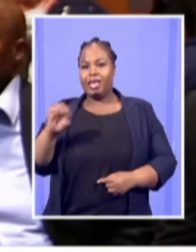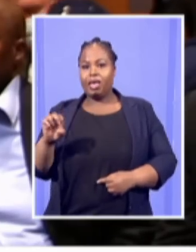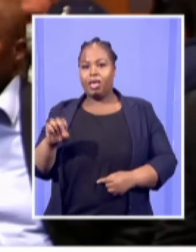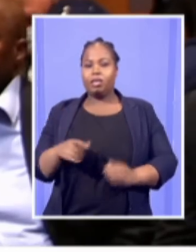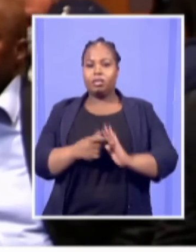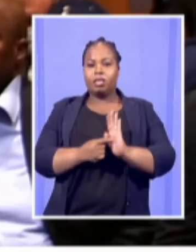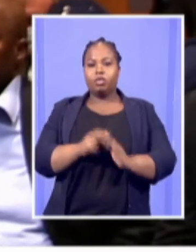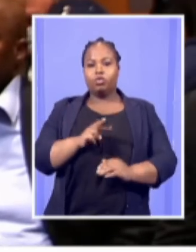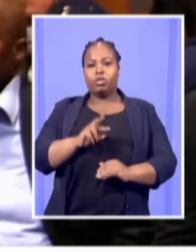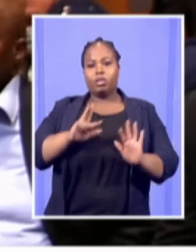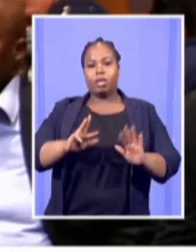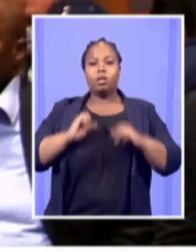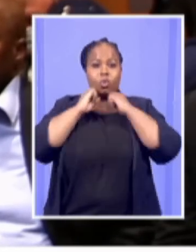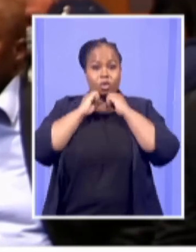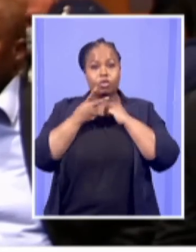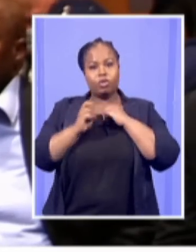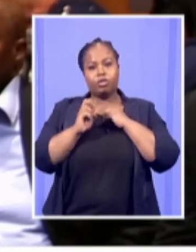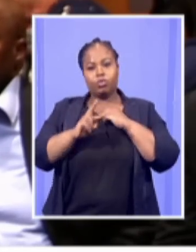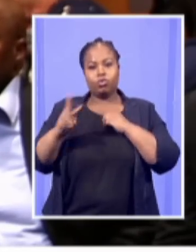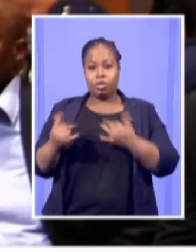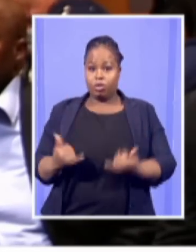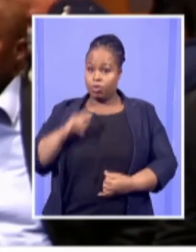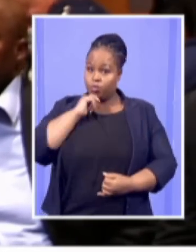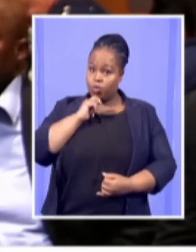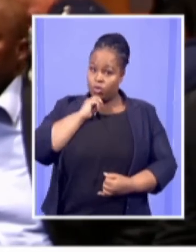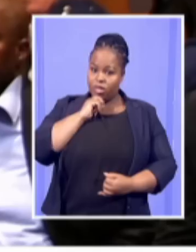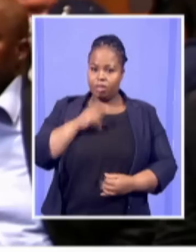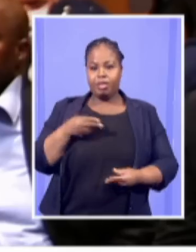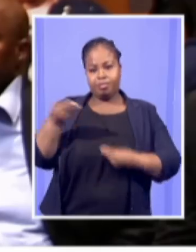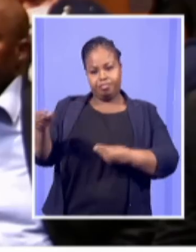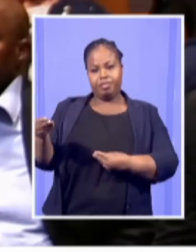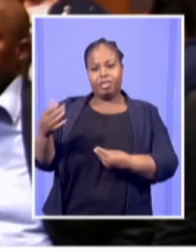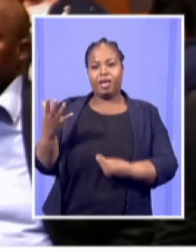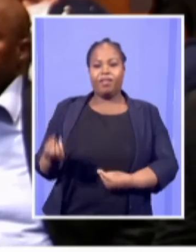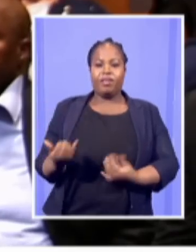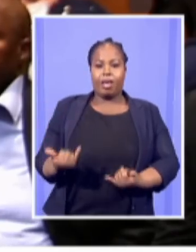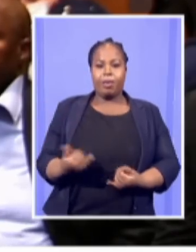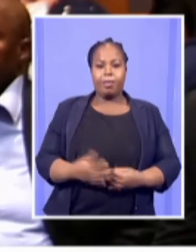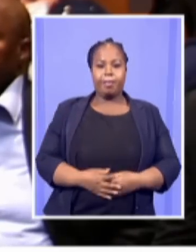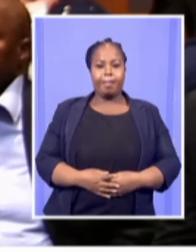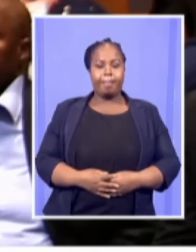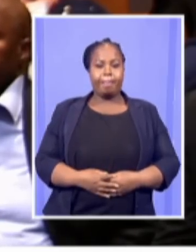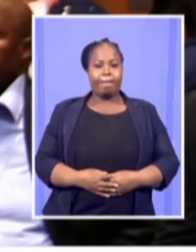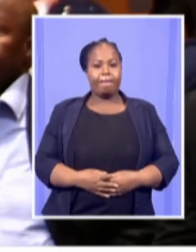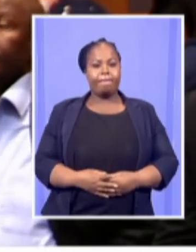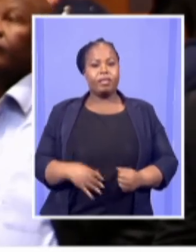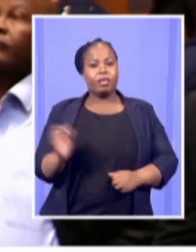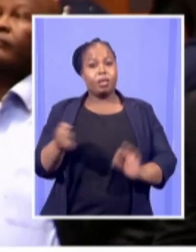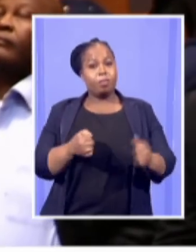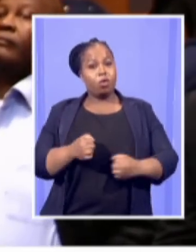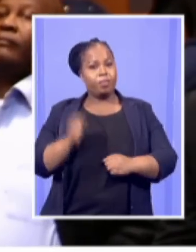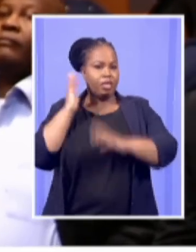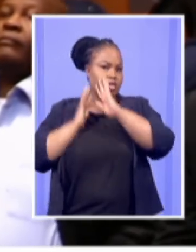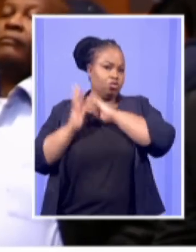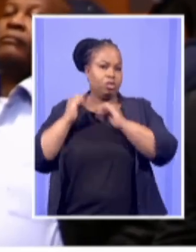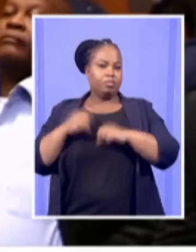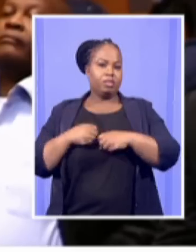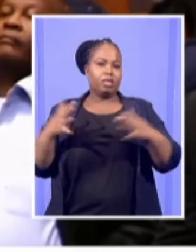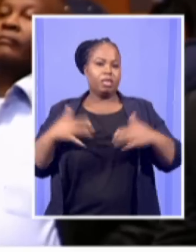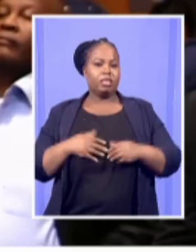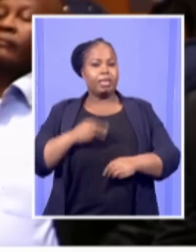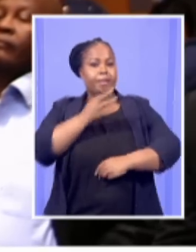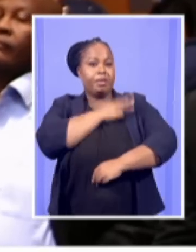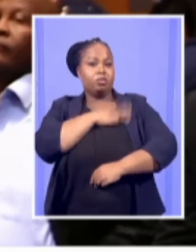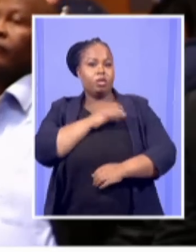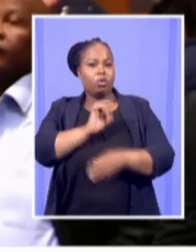August 2022, this morning, and it is currently in his possession. Employment history: I started as a management